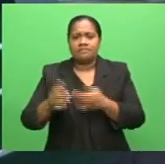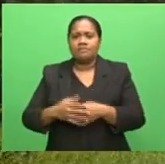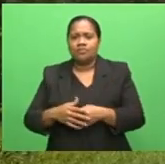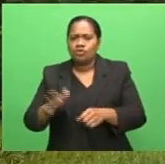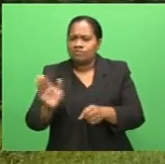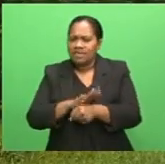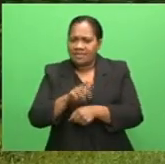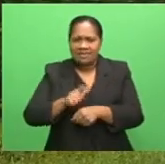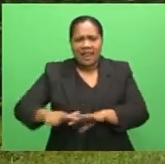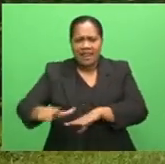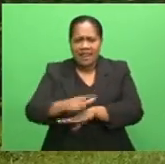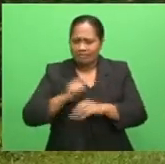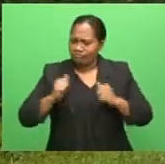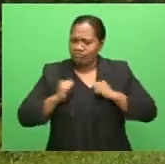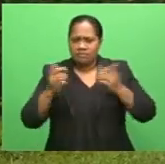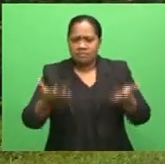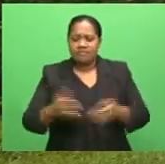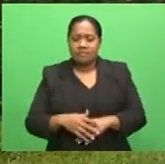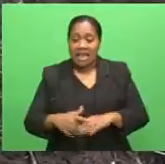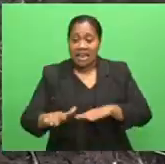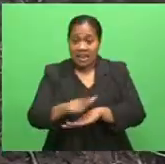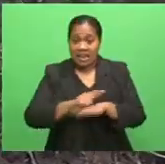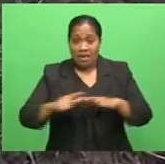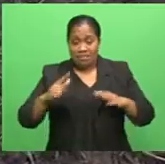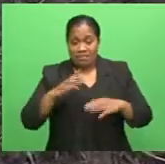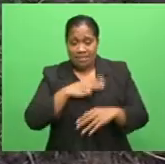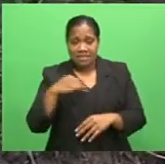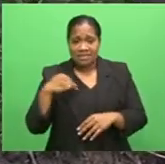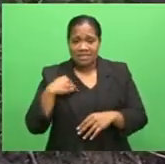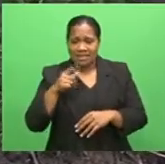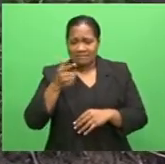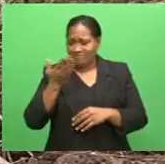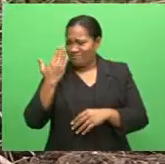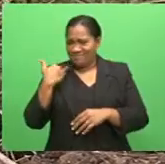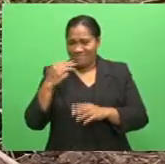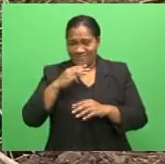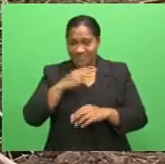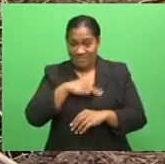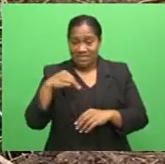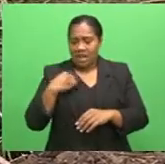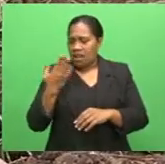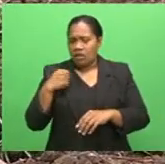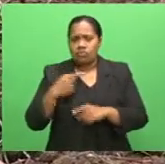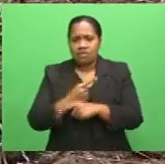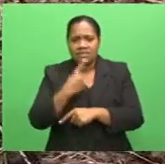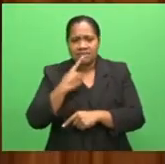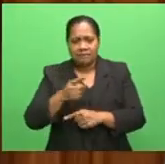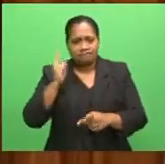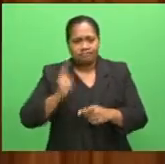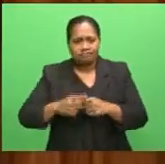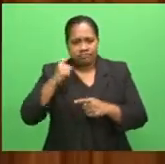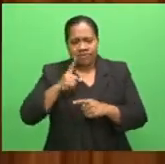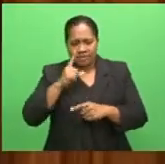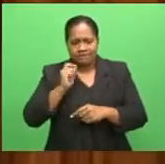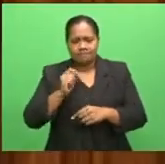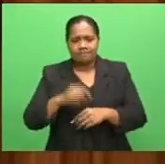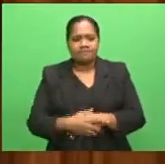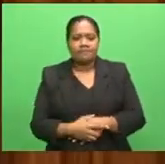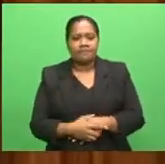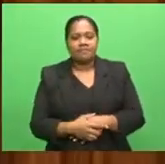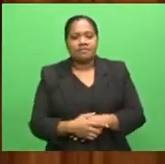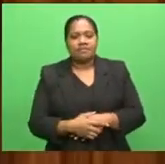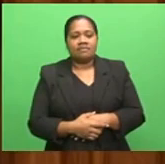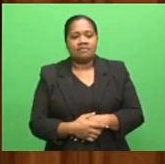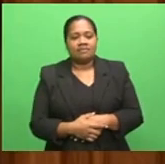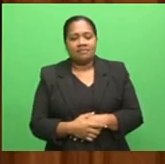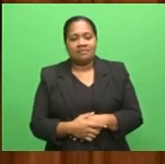available. Lands Minister Chone Usamate in Parliament last week confirmed that quicker turnover is a must. Access to land and speed